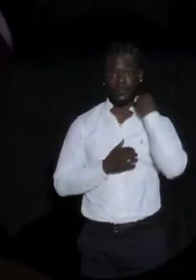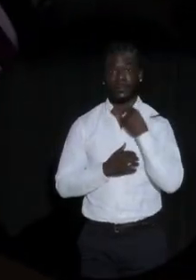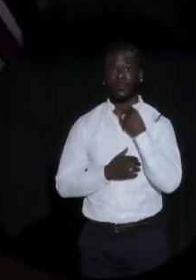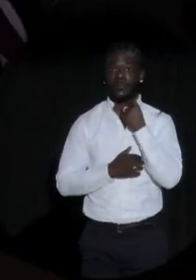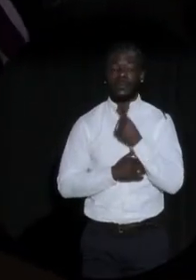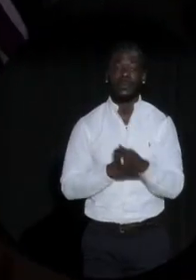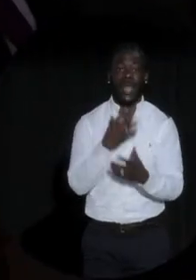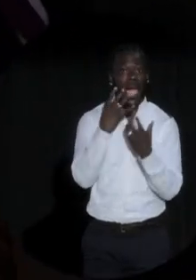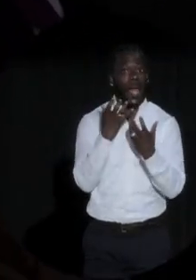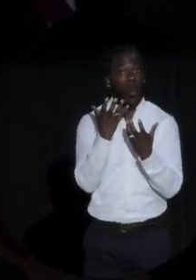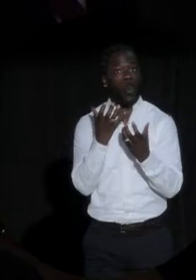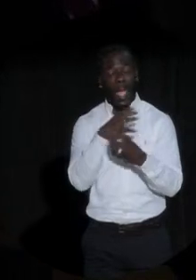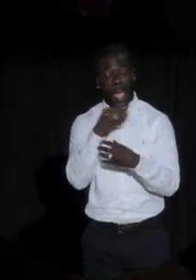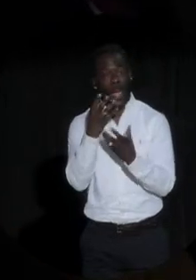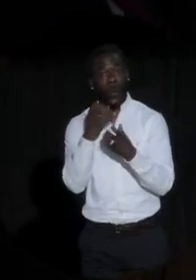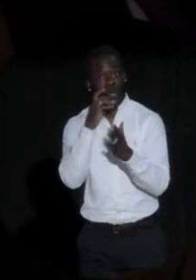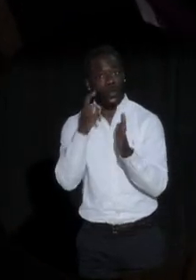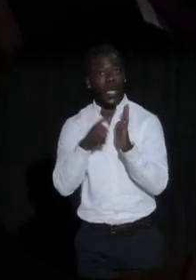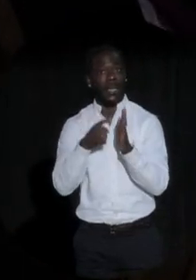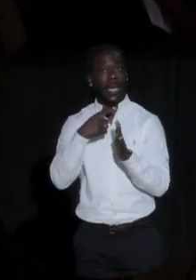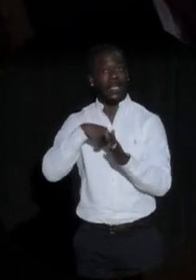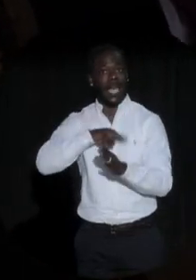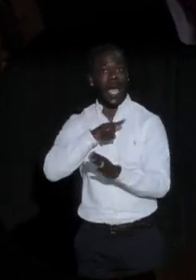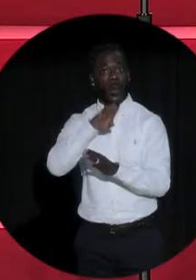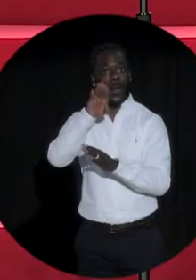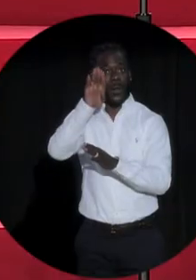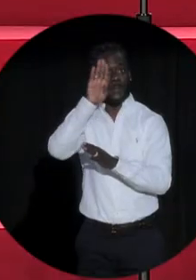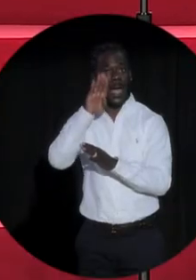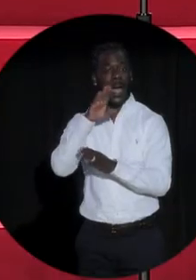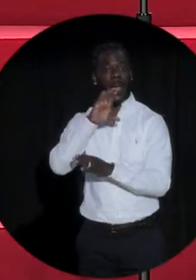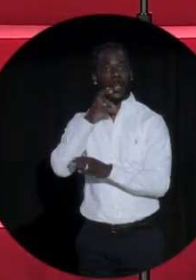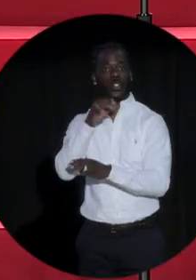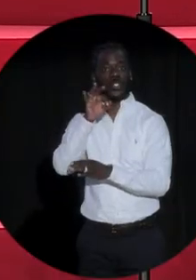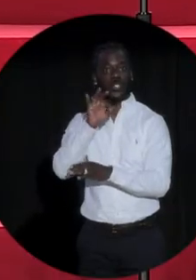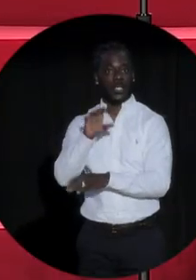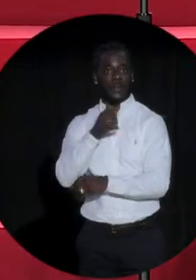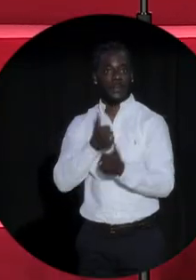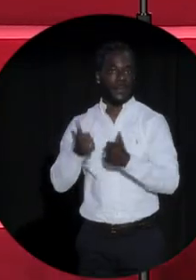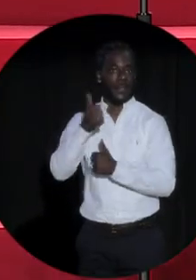and want to recognize our fire chief, Tiffany Green.